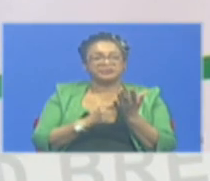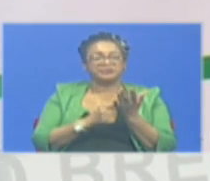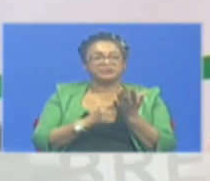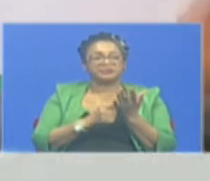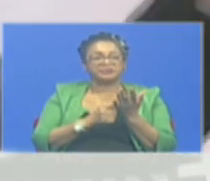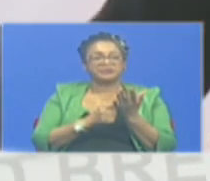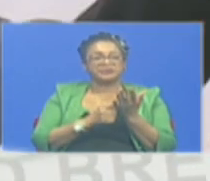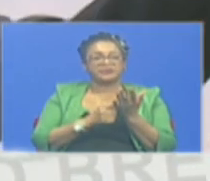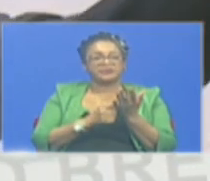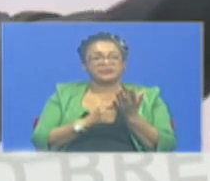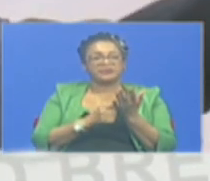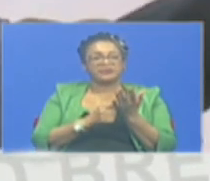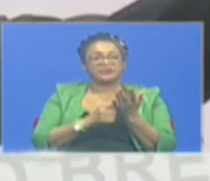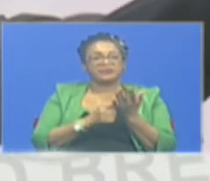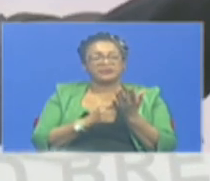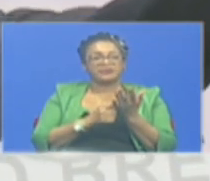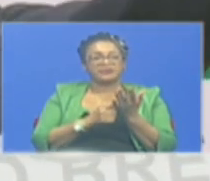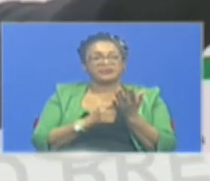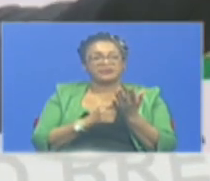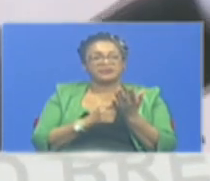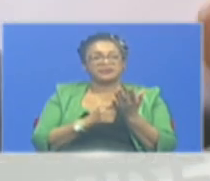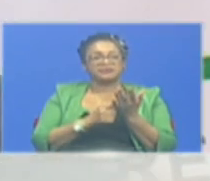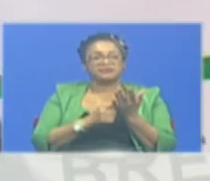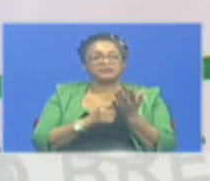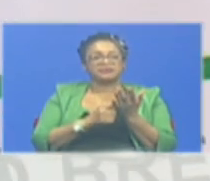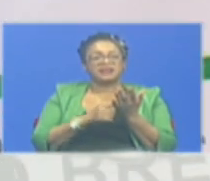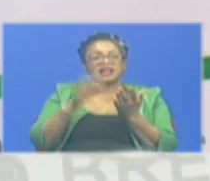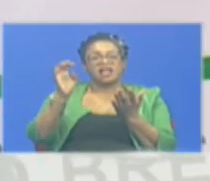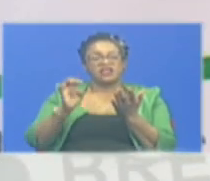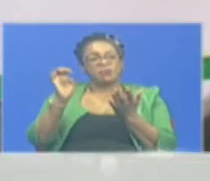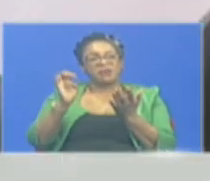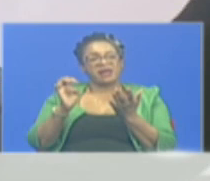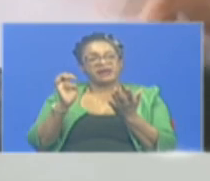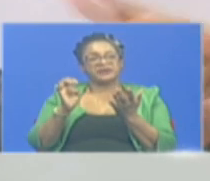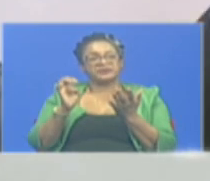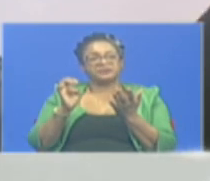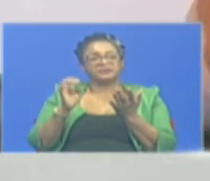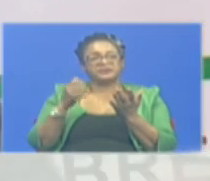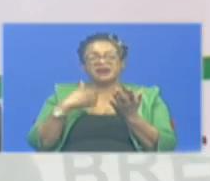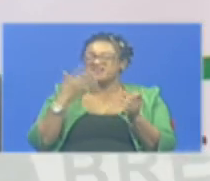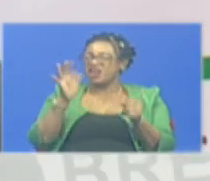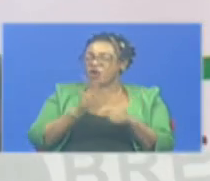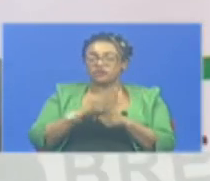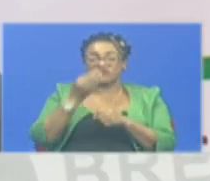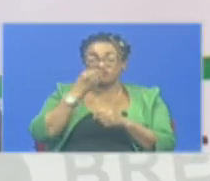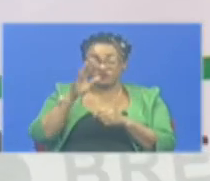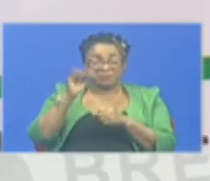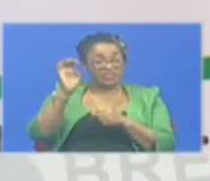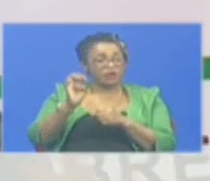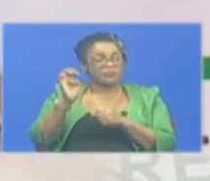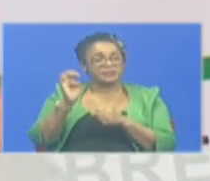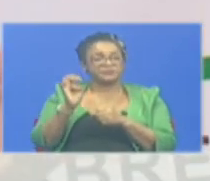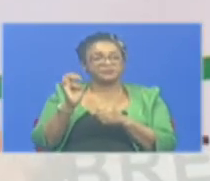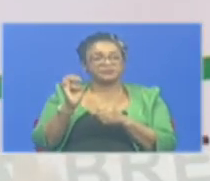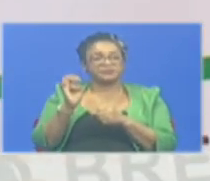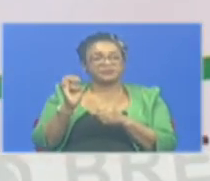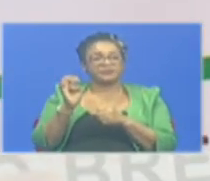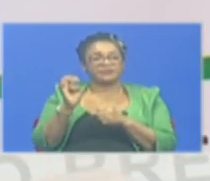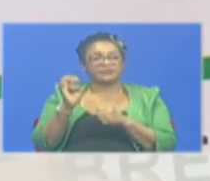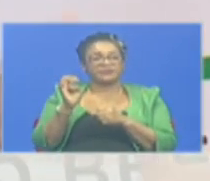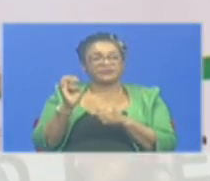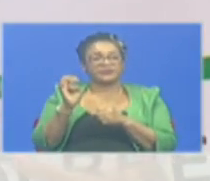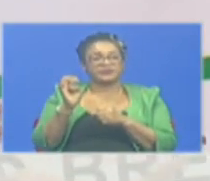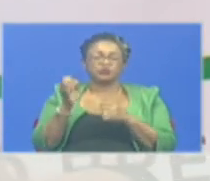tuko na jirani hapa Ethiopia. Fakti chakula kingi pia utoka Ethiopia. Ungatasama, tuone